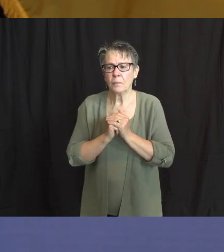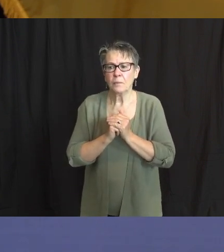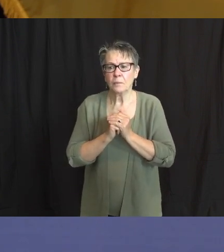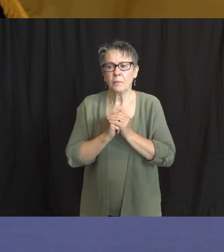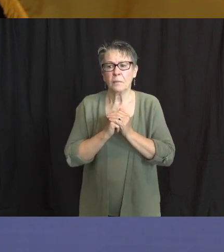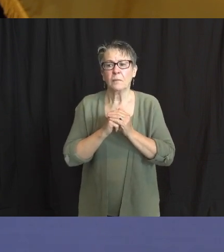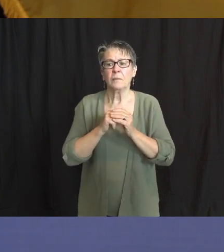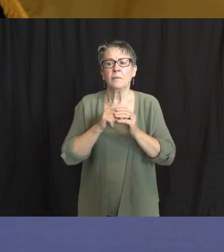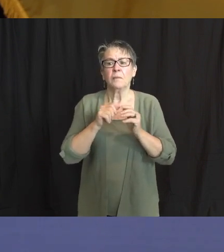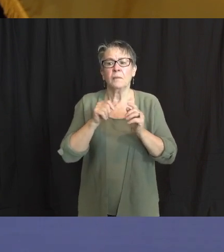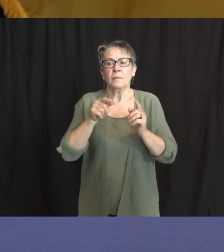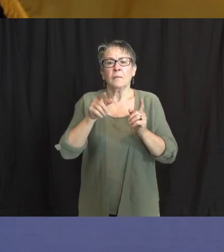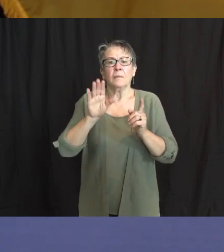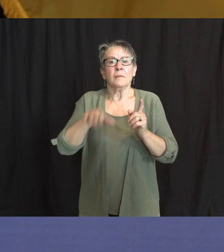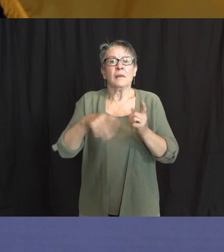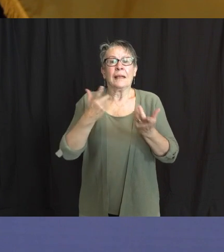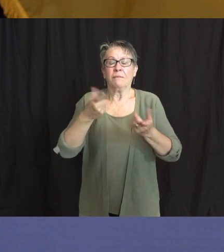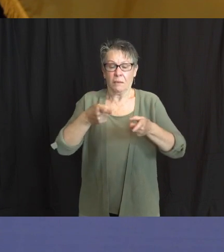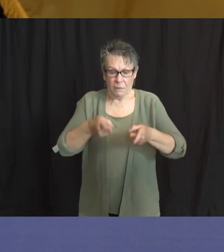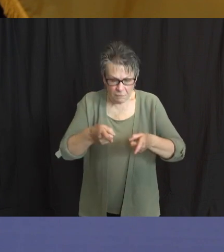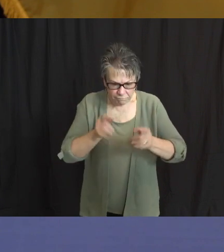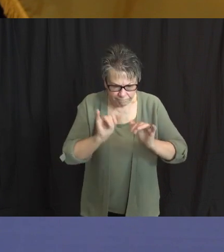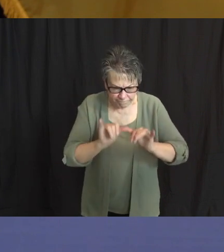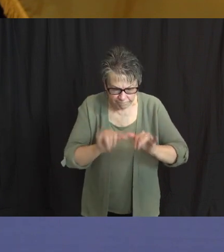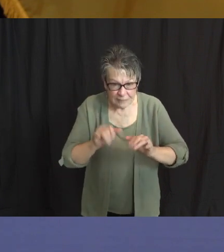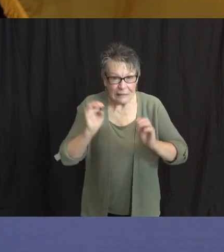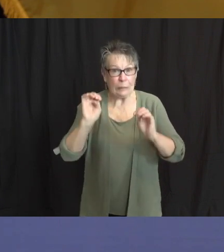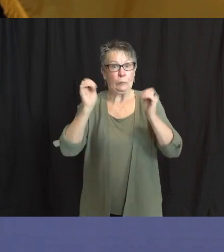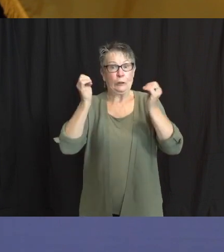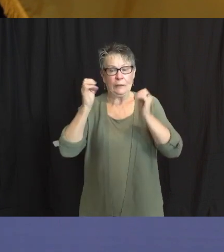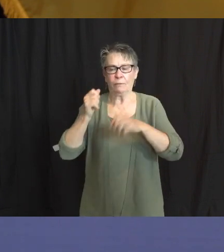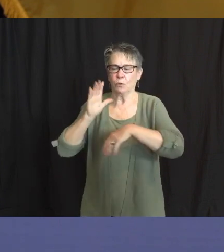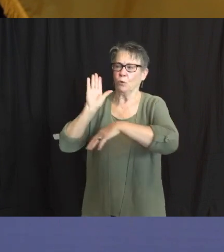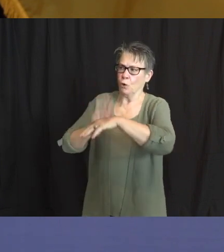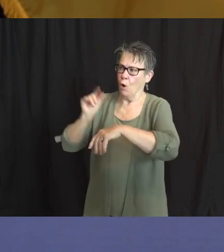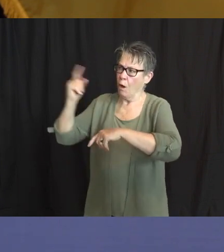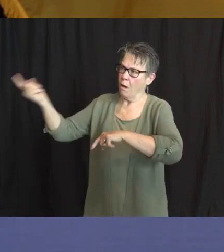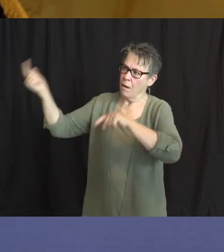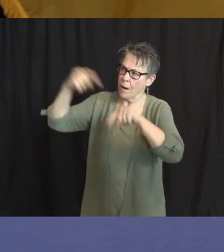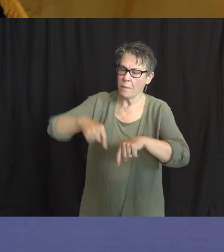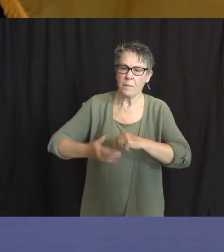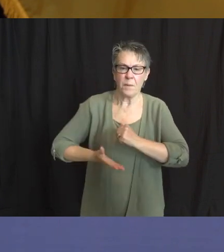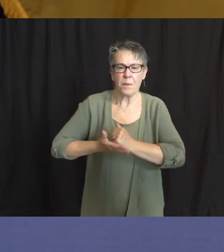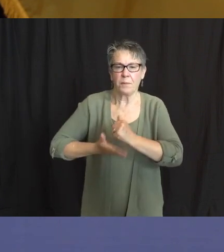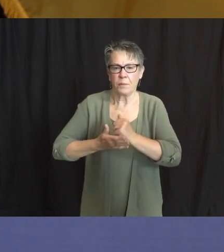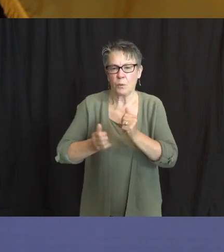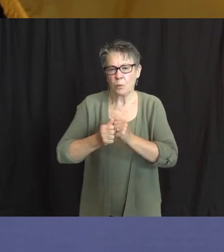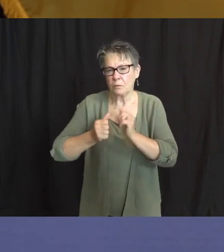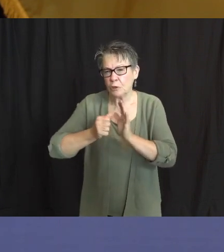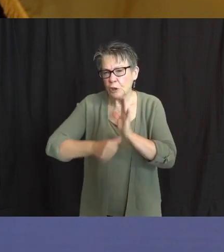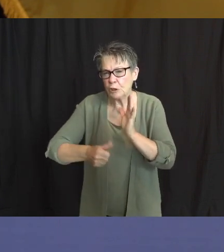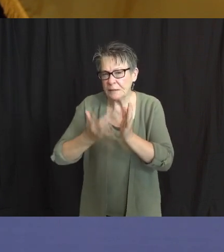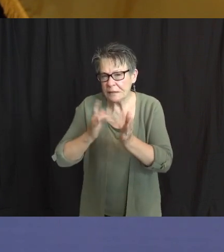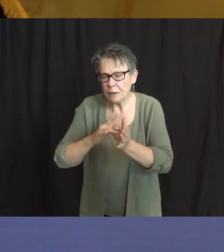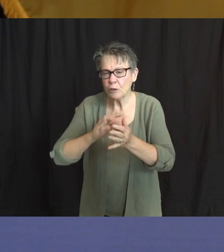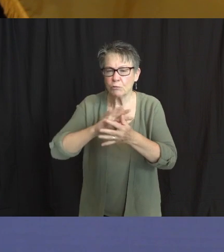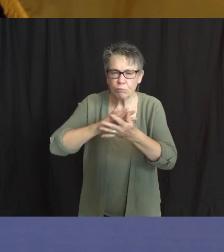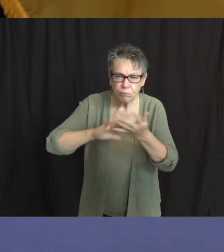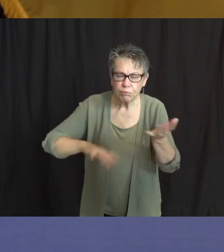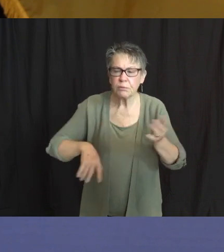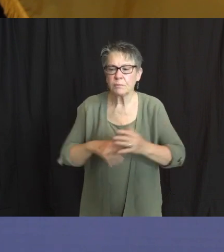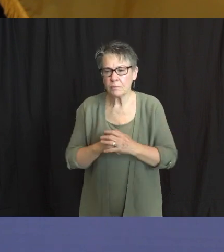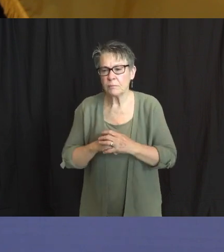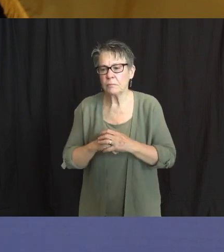Ambulatory surgery centers shall not perform procedures on COVID-19 patients. Hospitals can